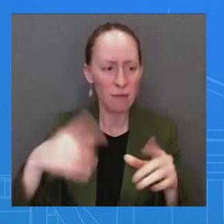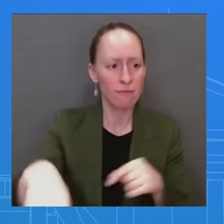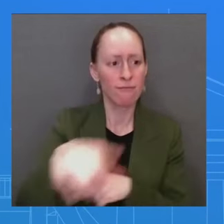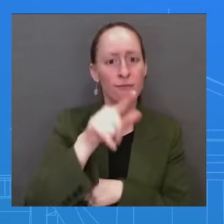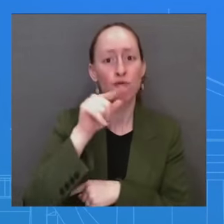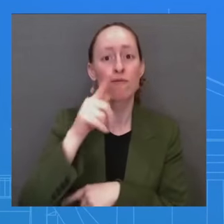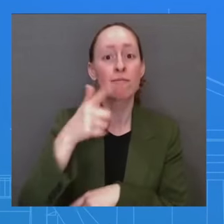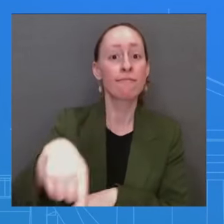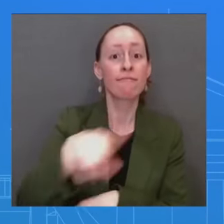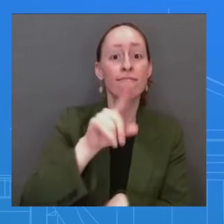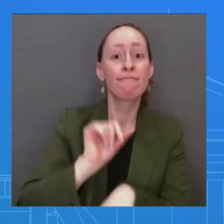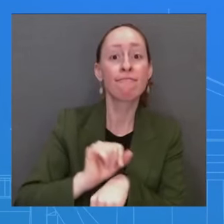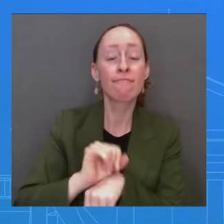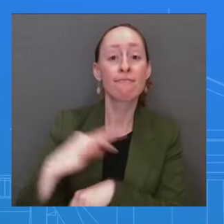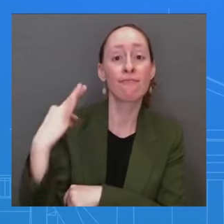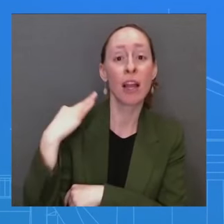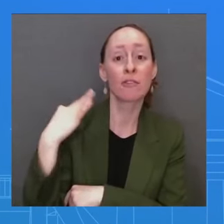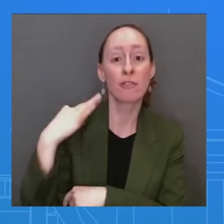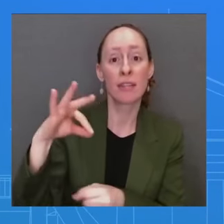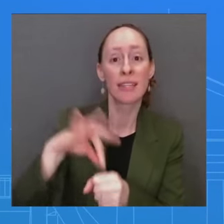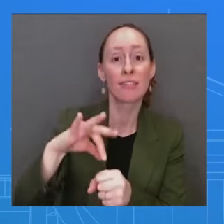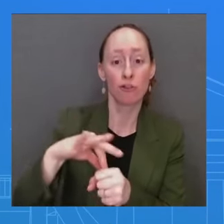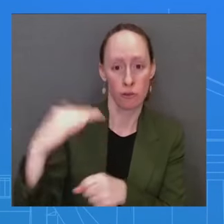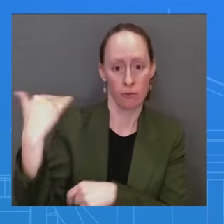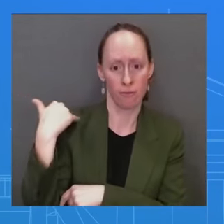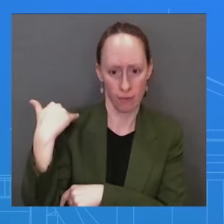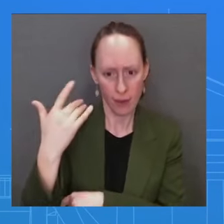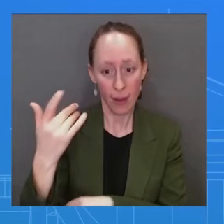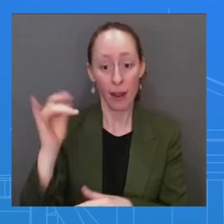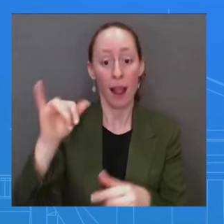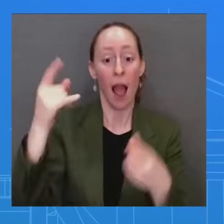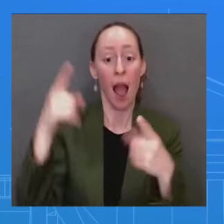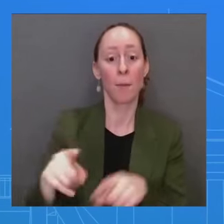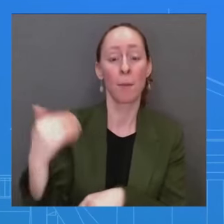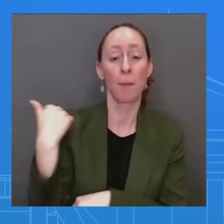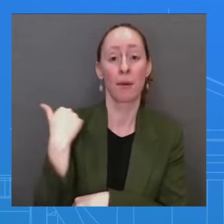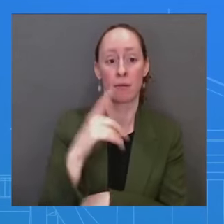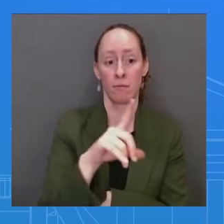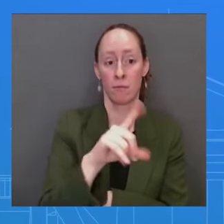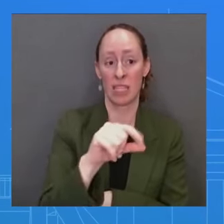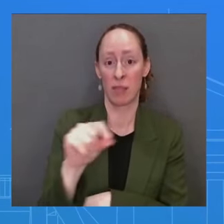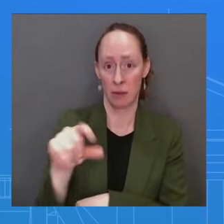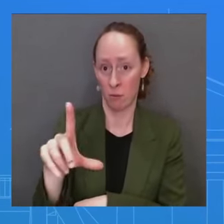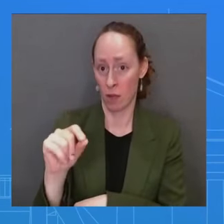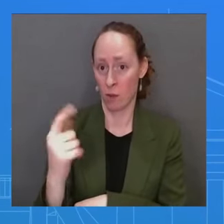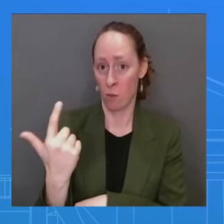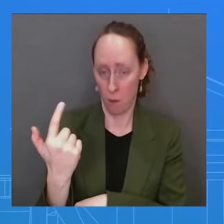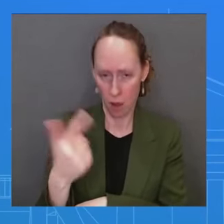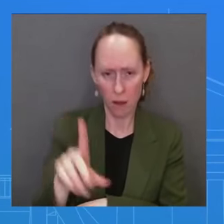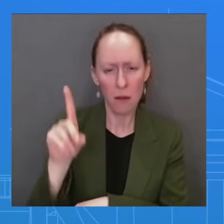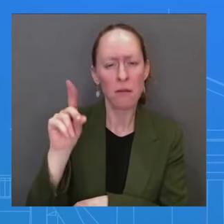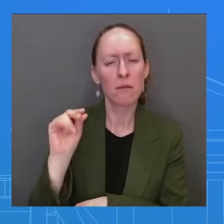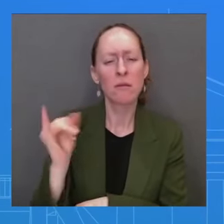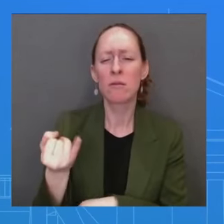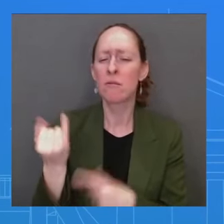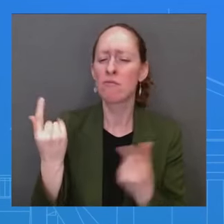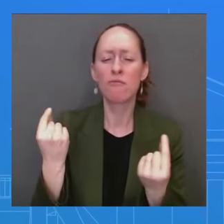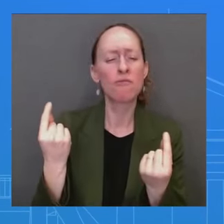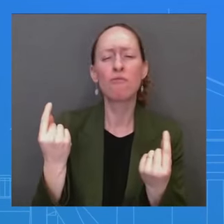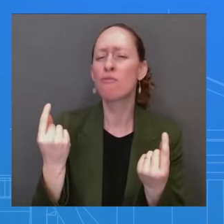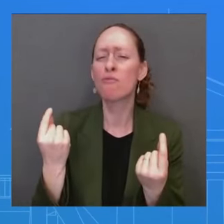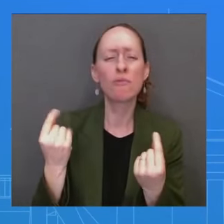cycle, in June of 2021, Justice Department created the Election Threats Task Force to investigate and prosecute those who